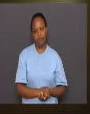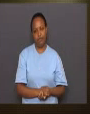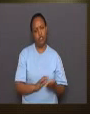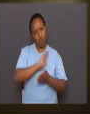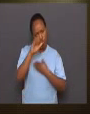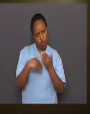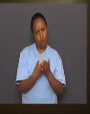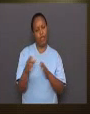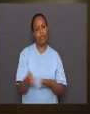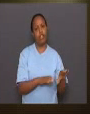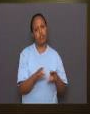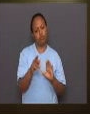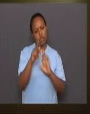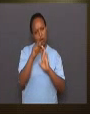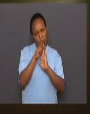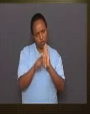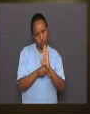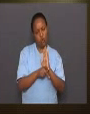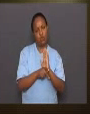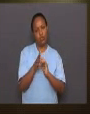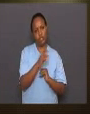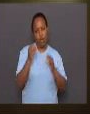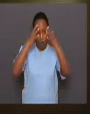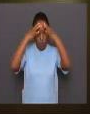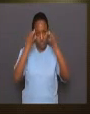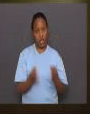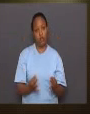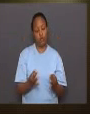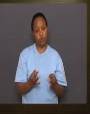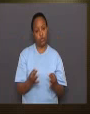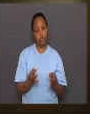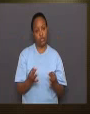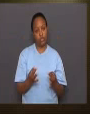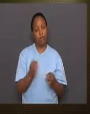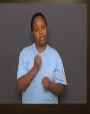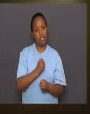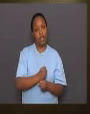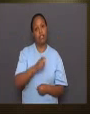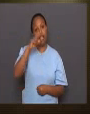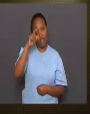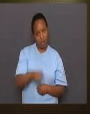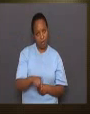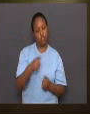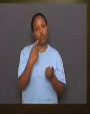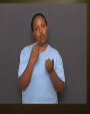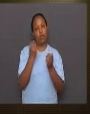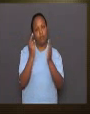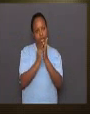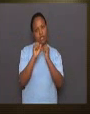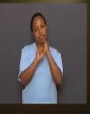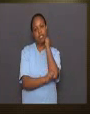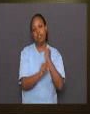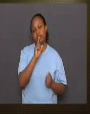All actions, policies, and decisions must be made according to the